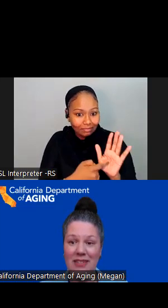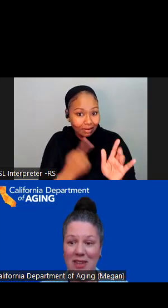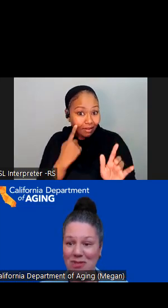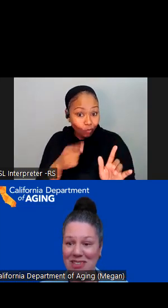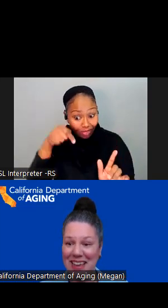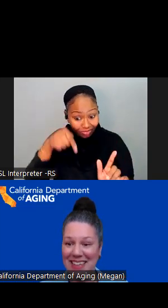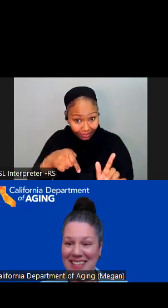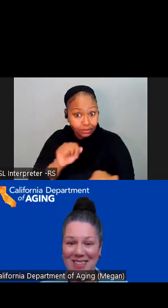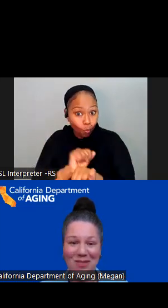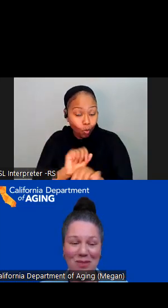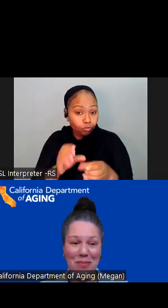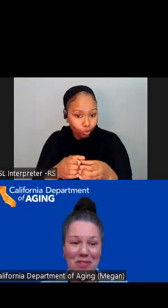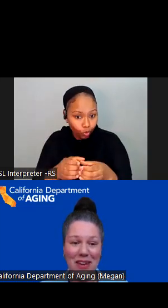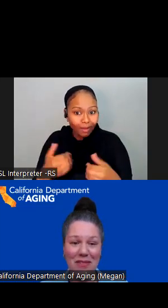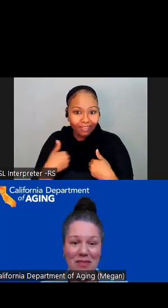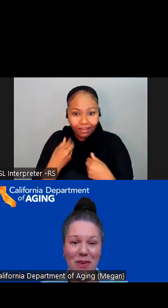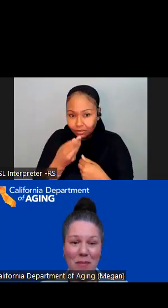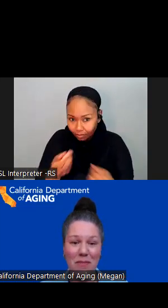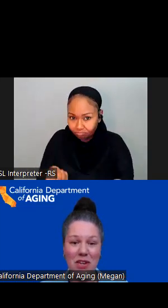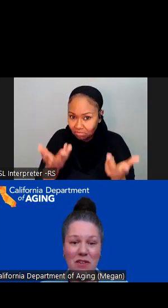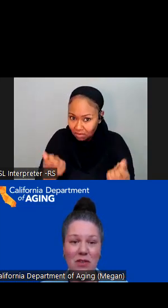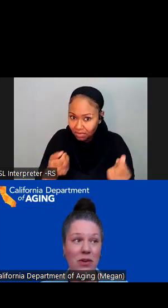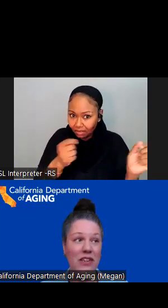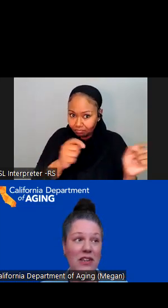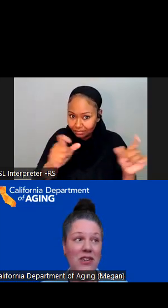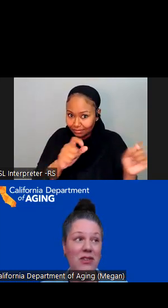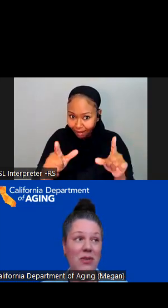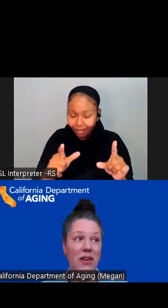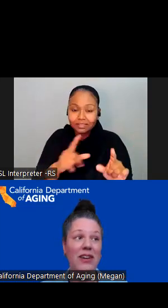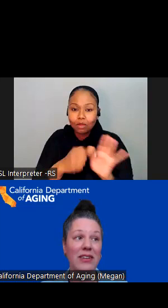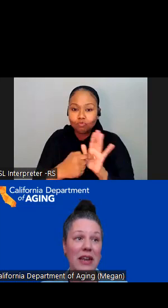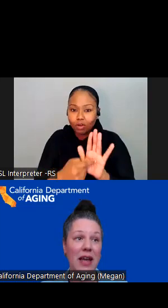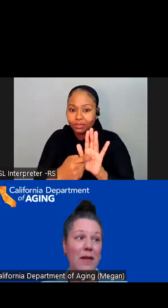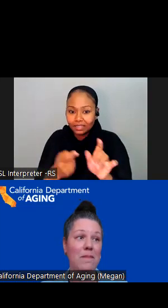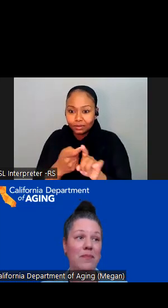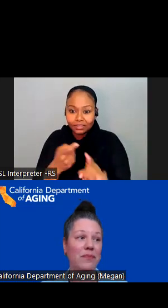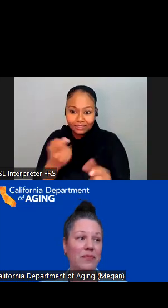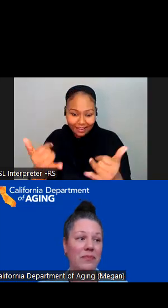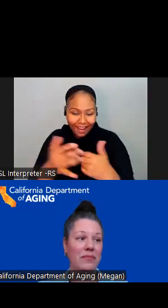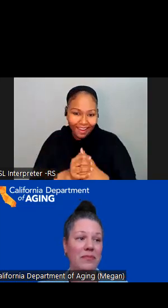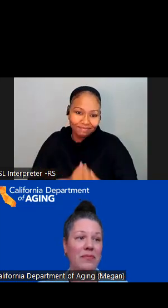there's several slides and several representatives from each of these organizations who are here today.